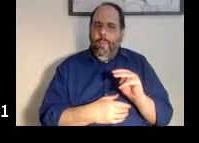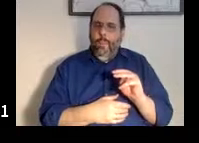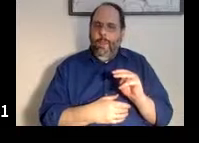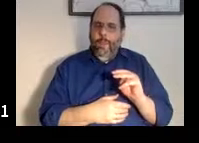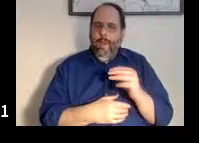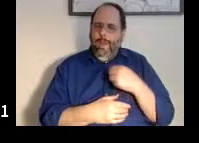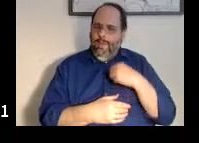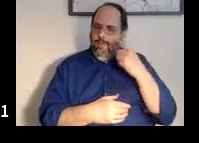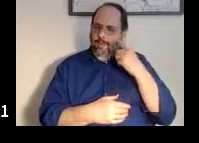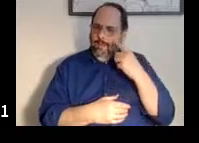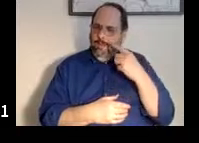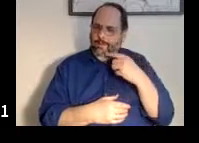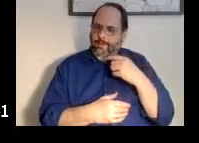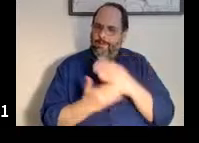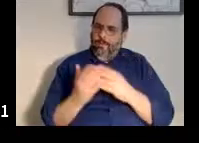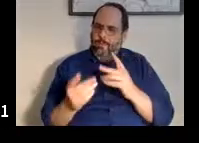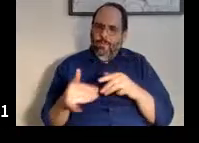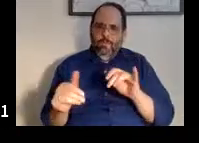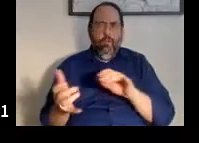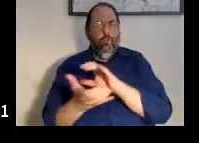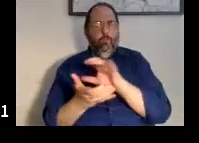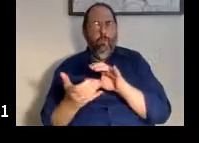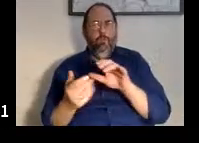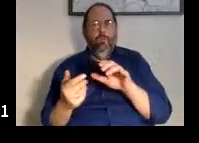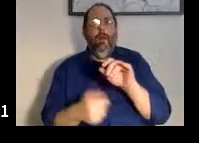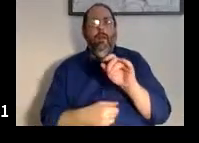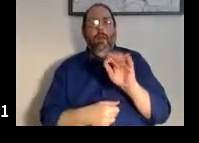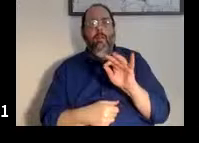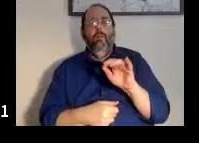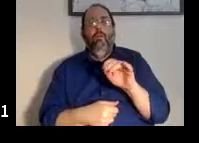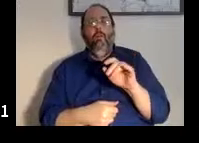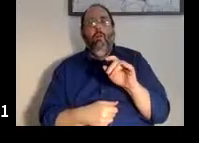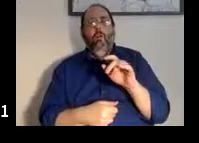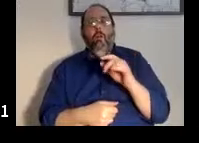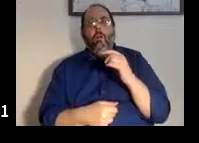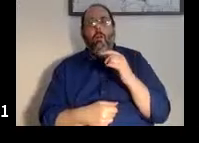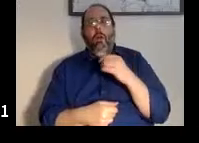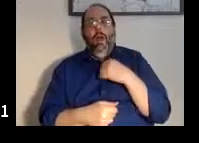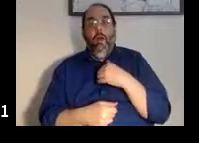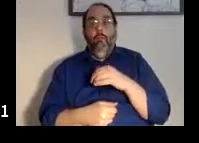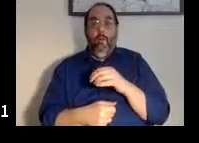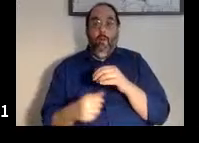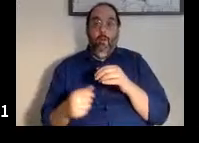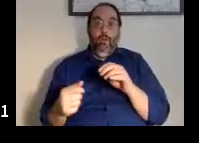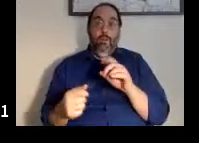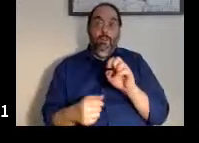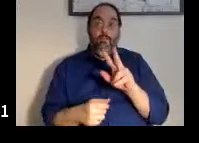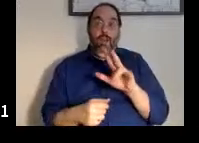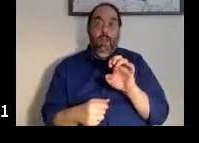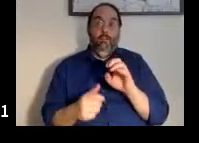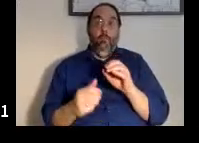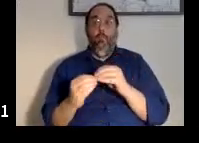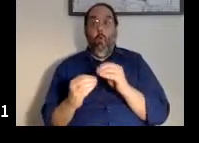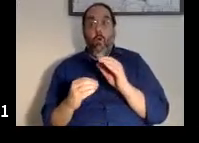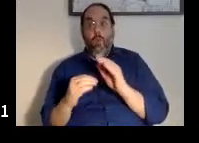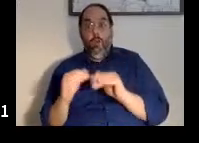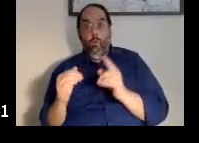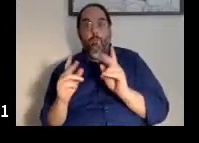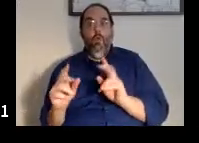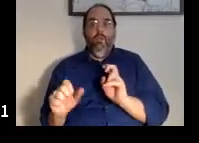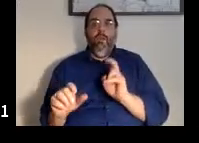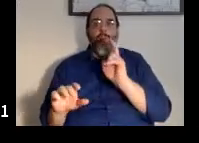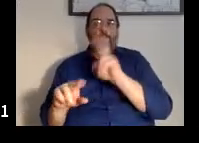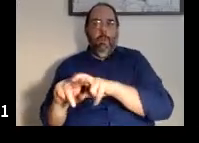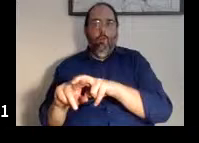I think there's still confusion sometimes about if there's a device that more than one person can get on. Maybe